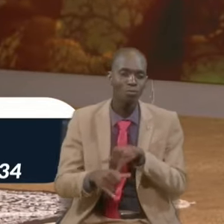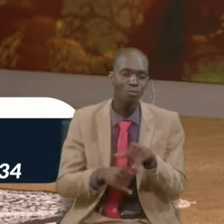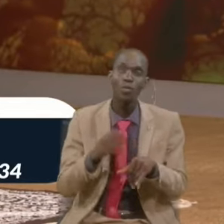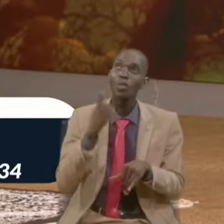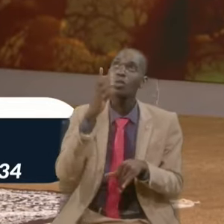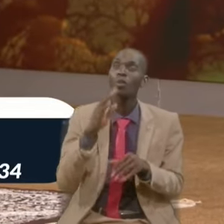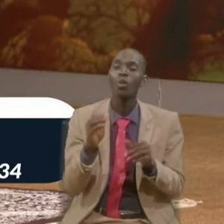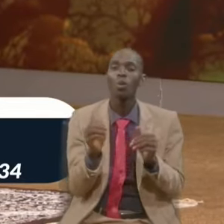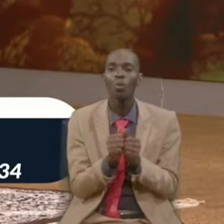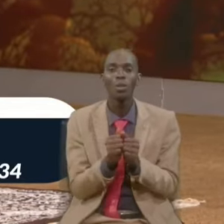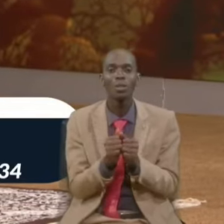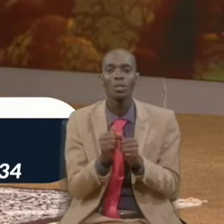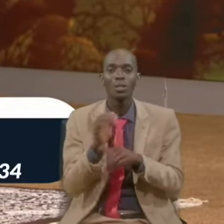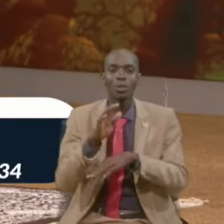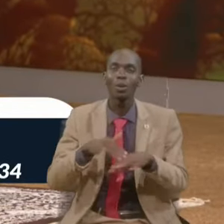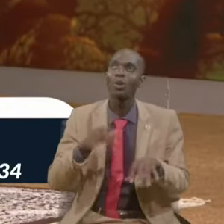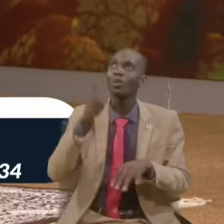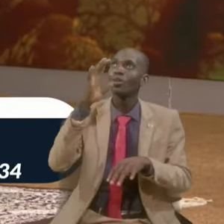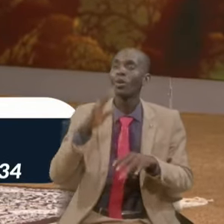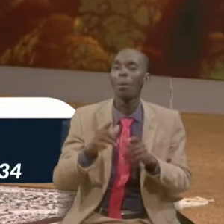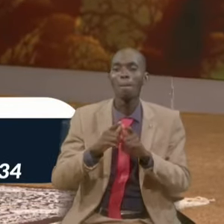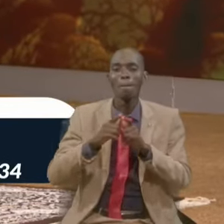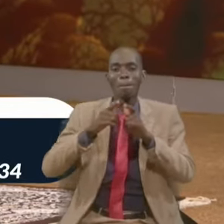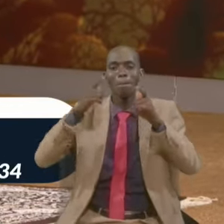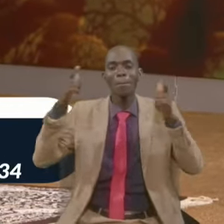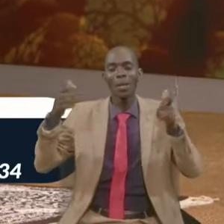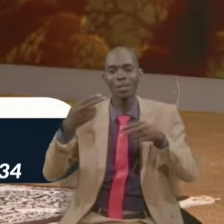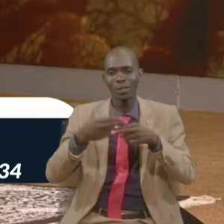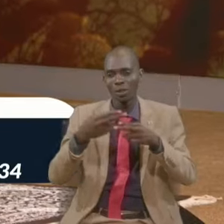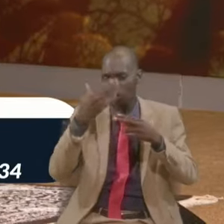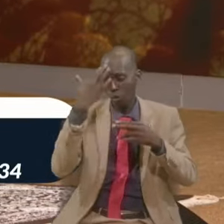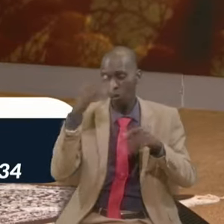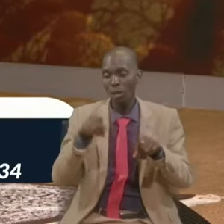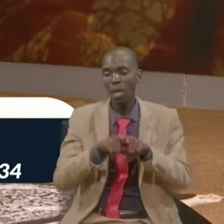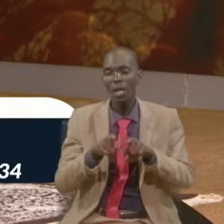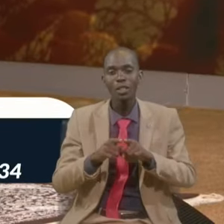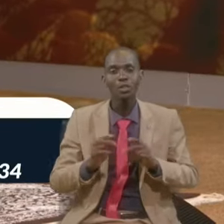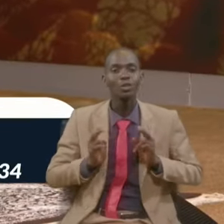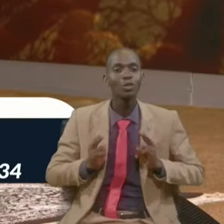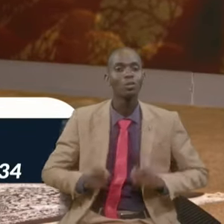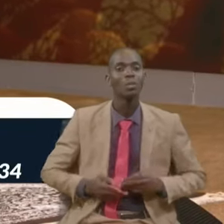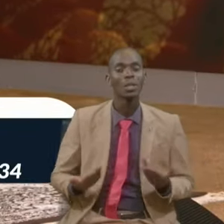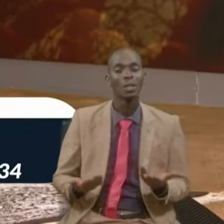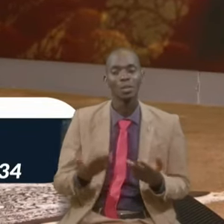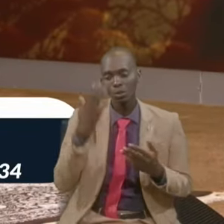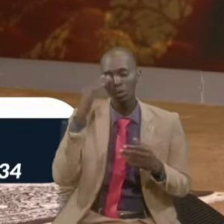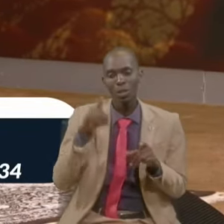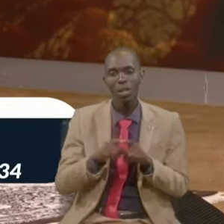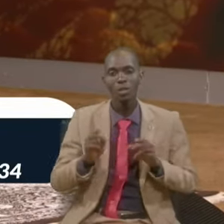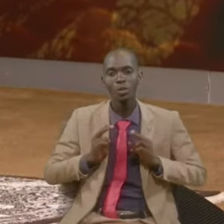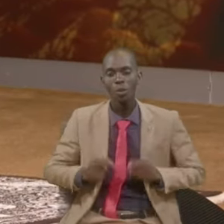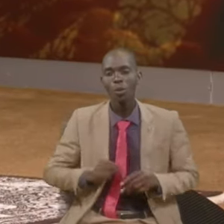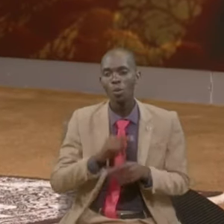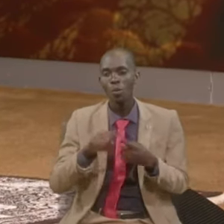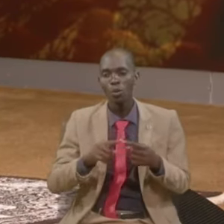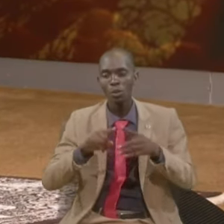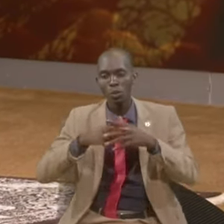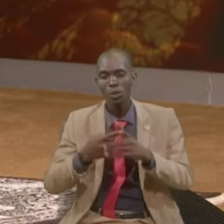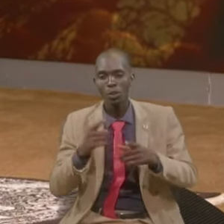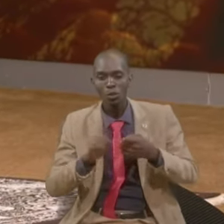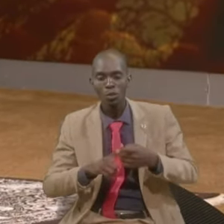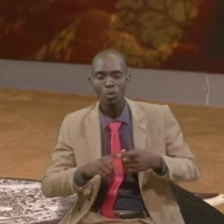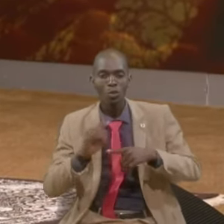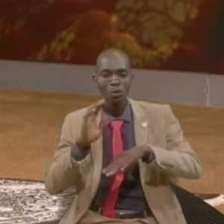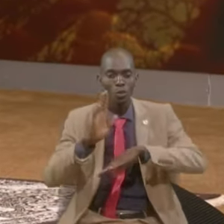is like man. When you call them by those special titles and by those special names, their heads swell